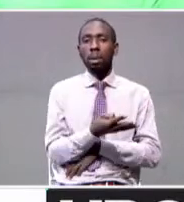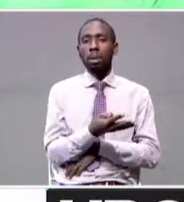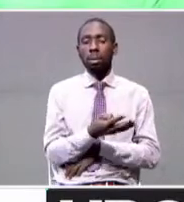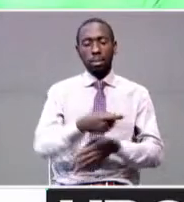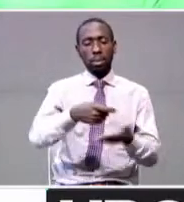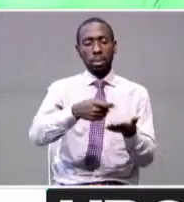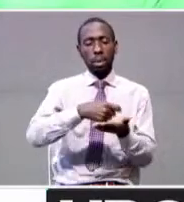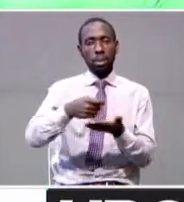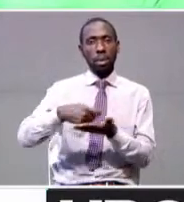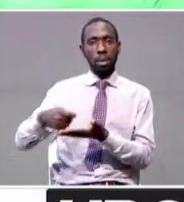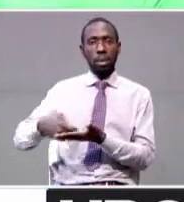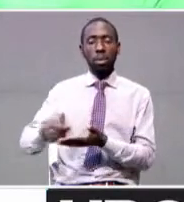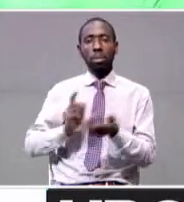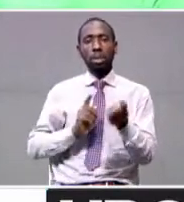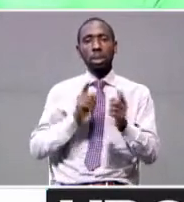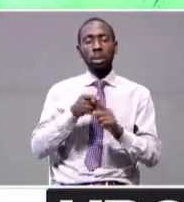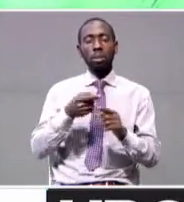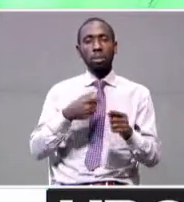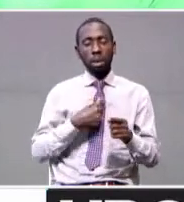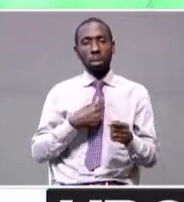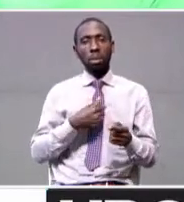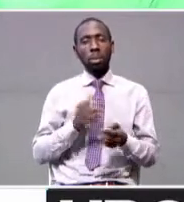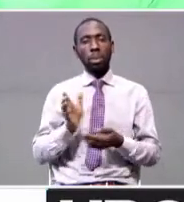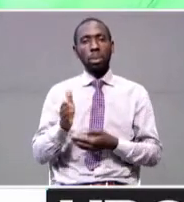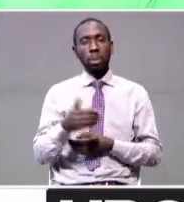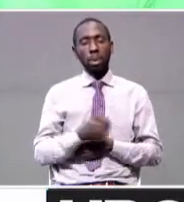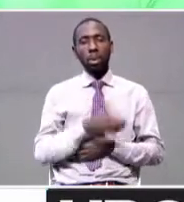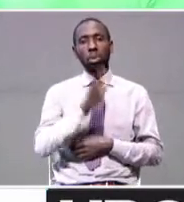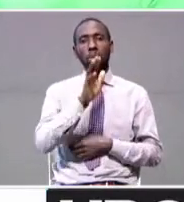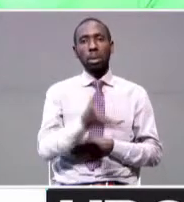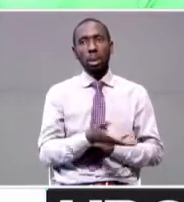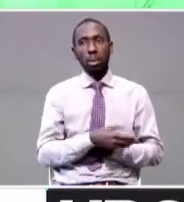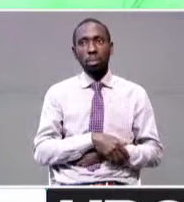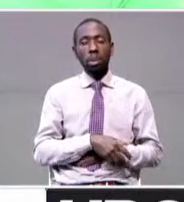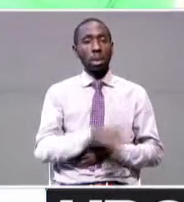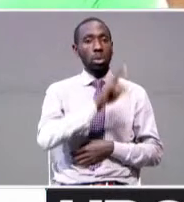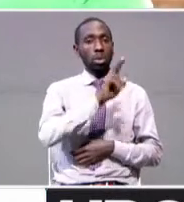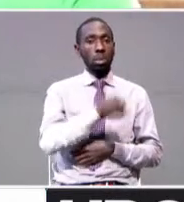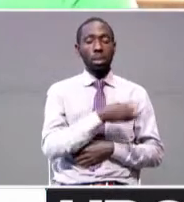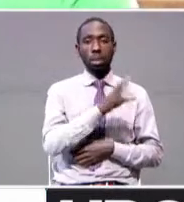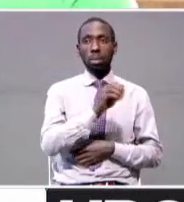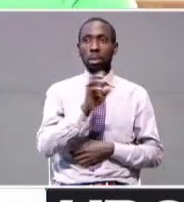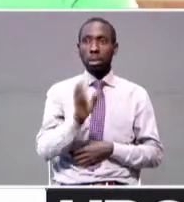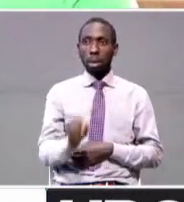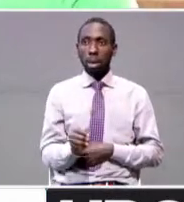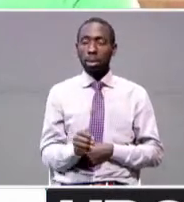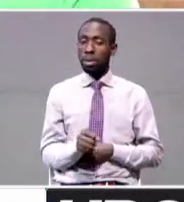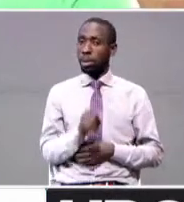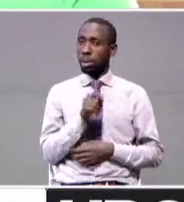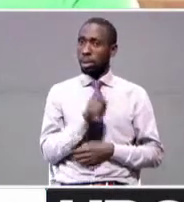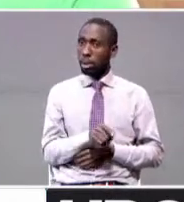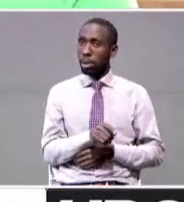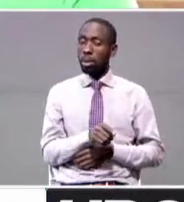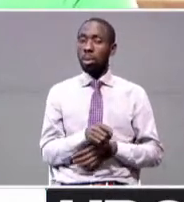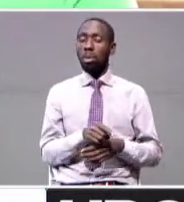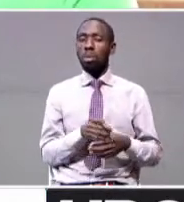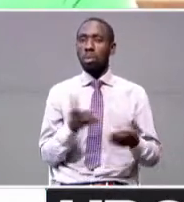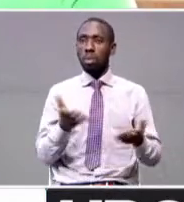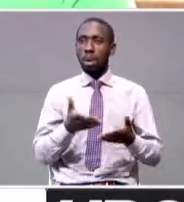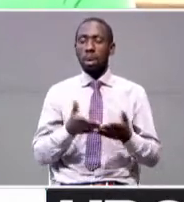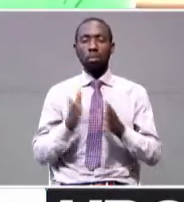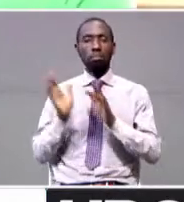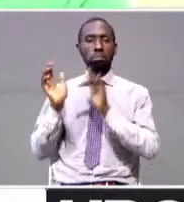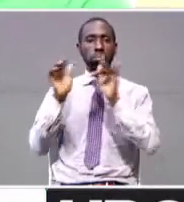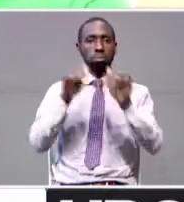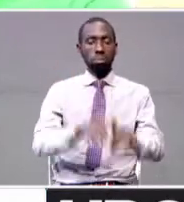ng'ekigendererwa tugenda kuŋŋaanya emikono 15 nga kubo 25 zigenda kugumba ku kitebe kya